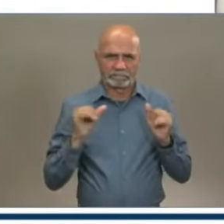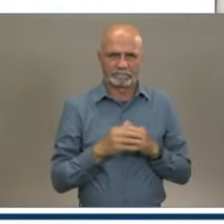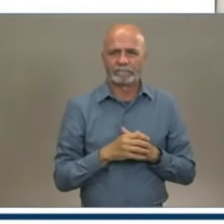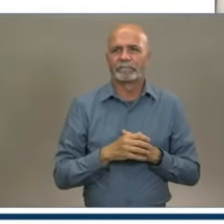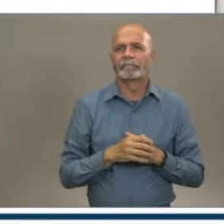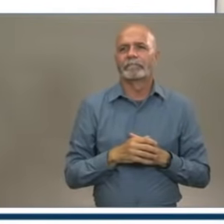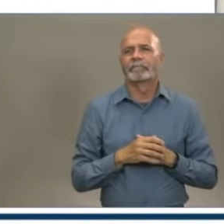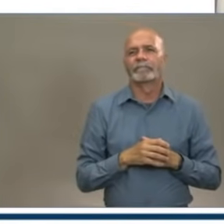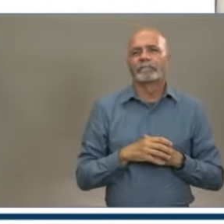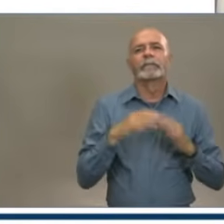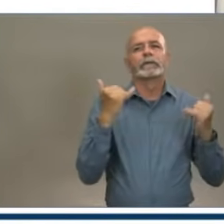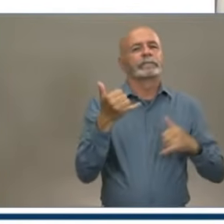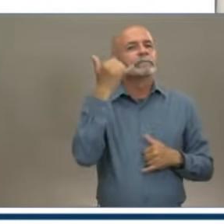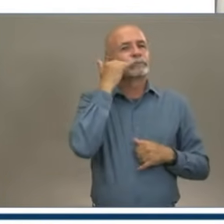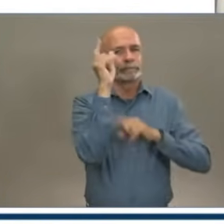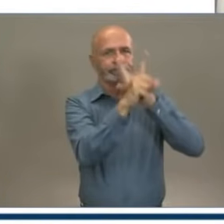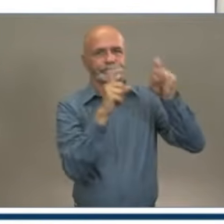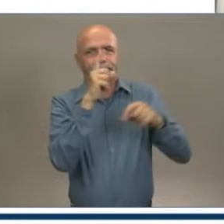Global. Go ahead, Elizabeth.